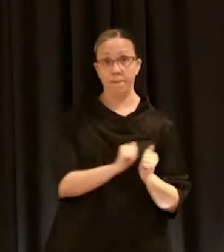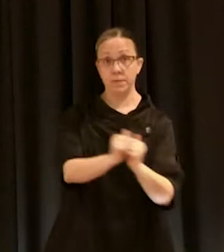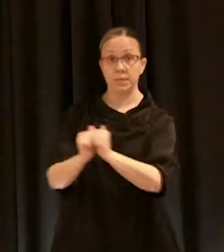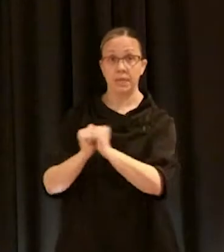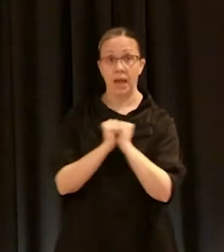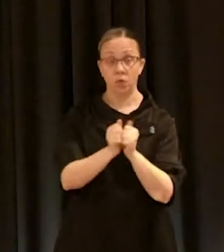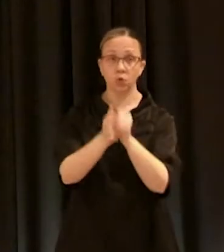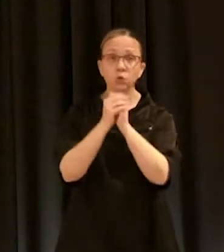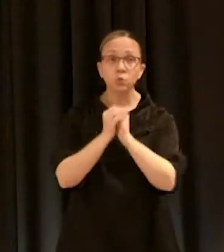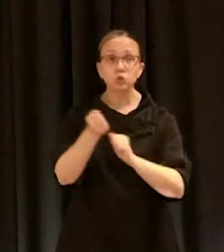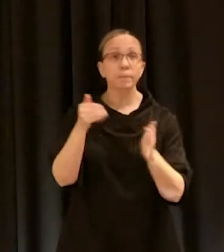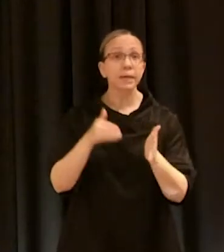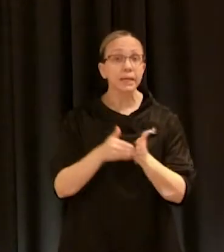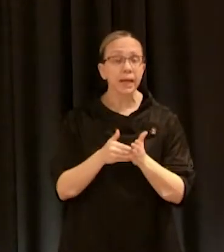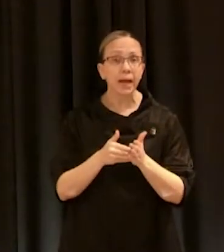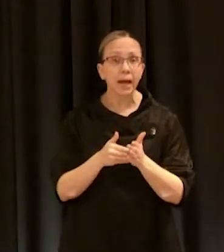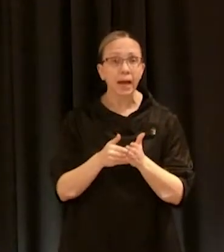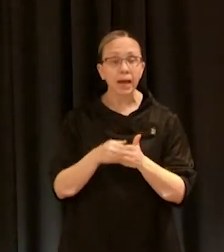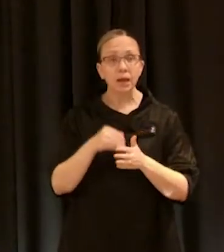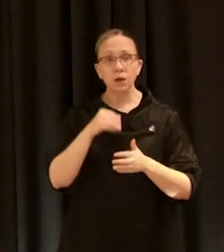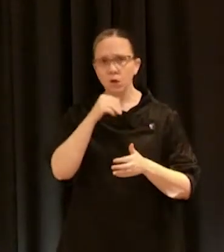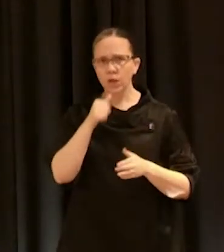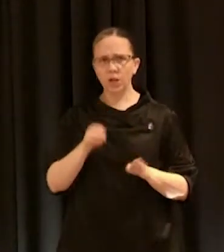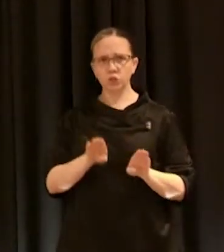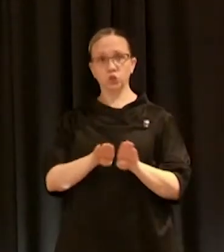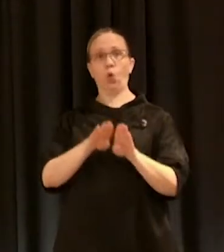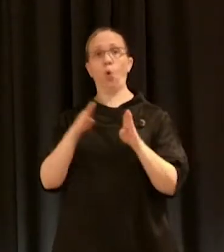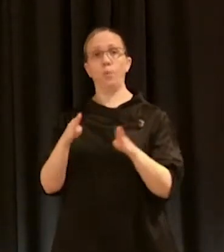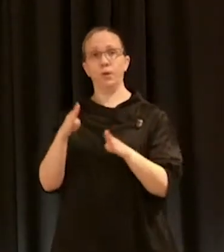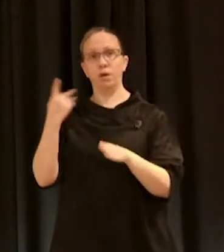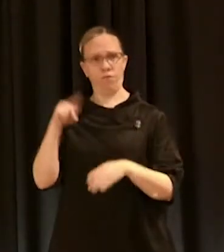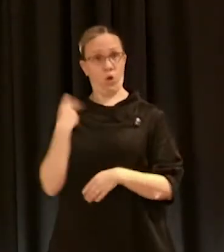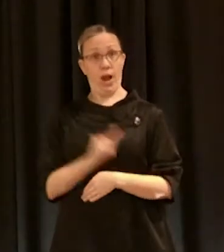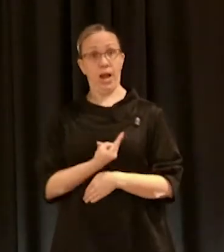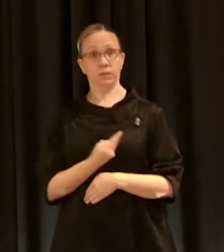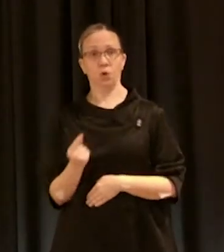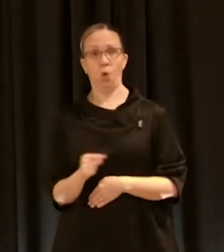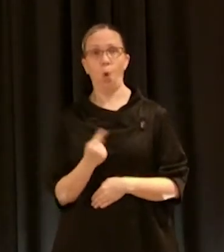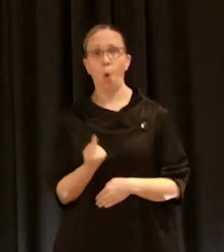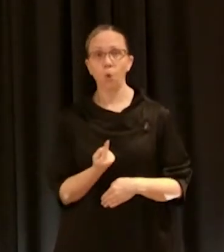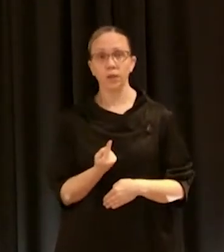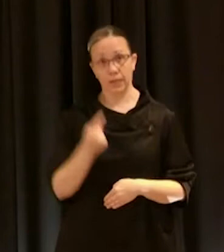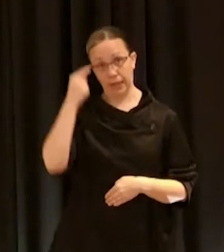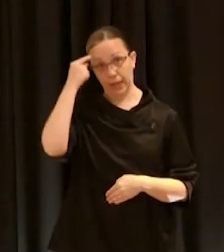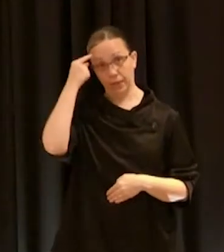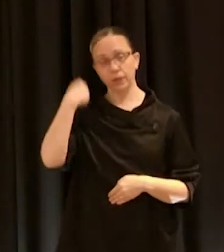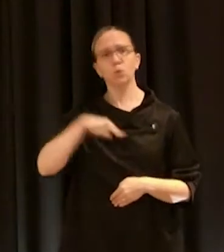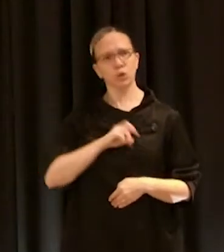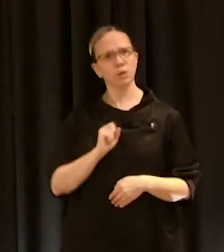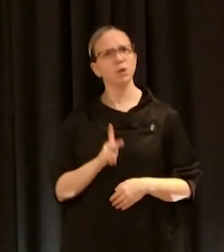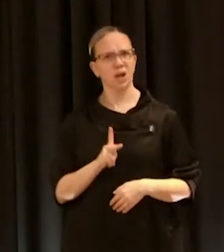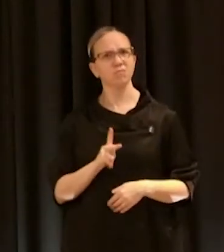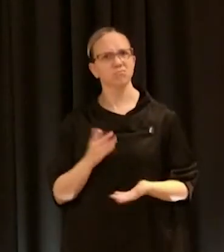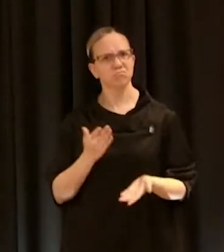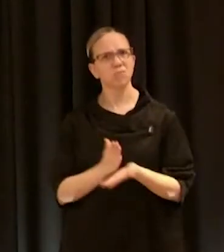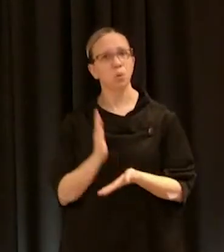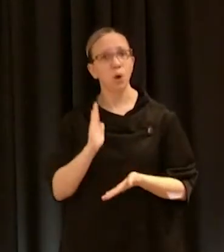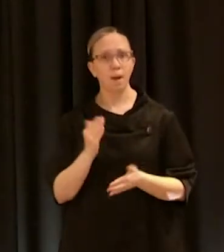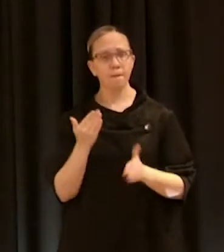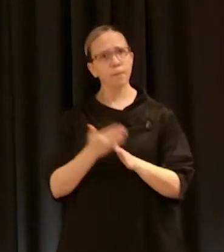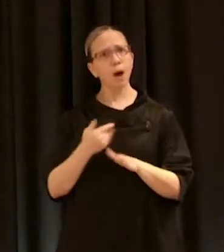to worship again, they're not just open back up for us. I think we're going to be okay. What bothers